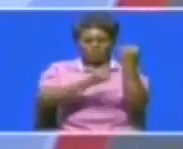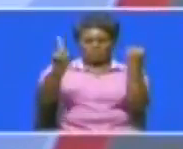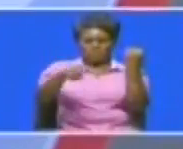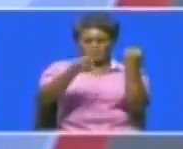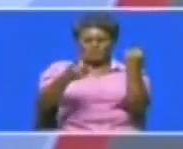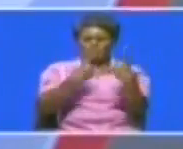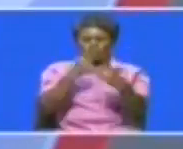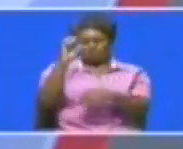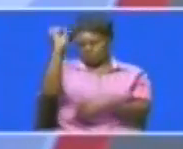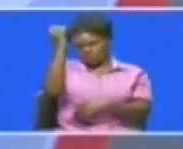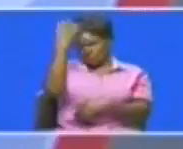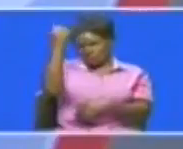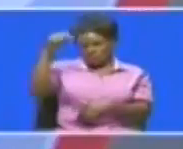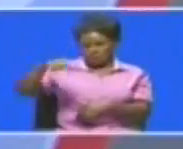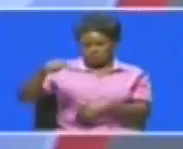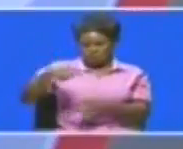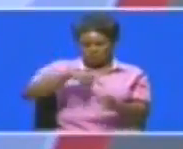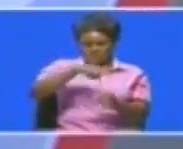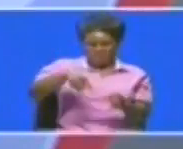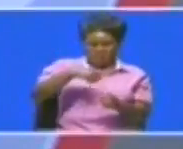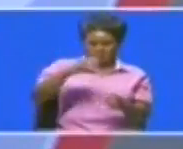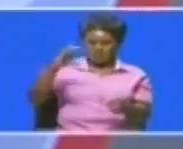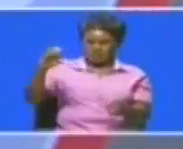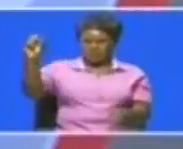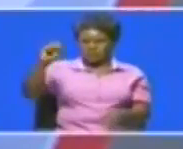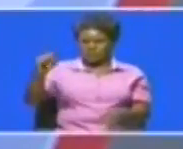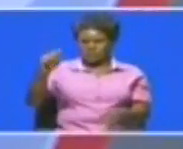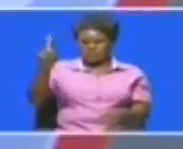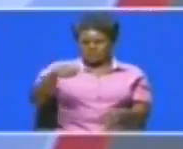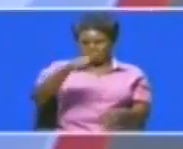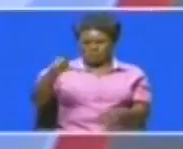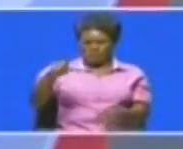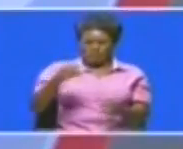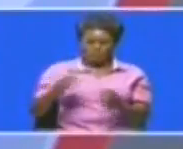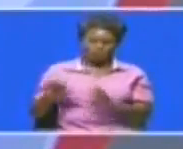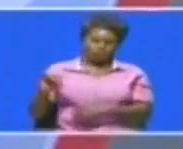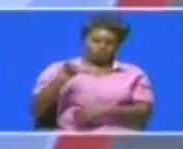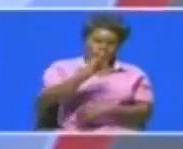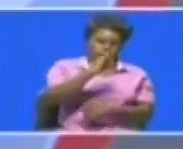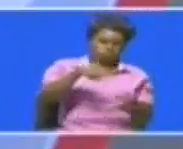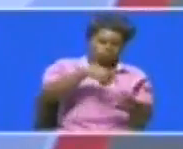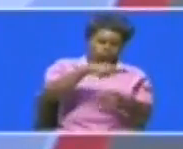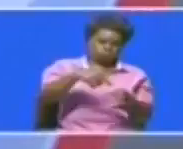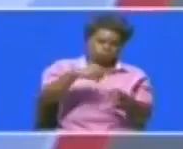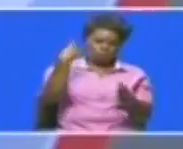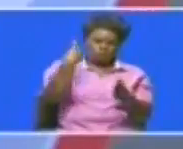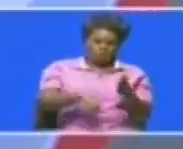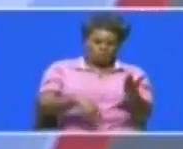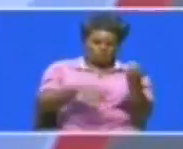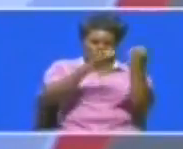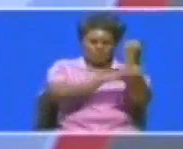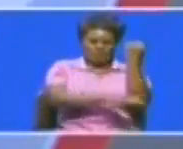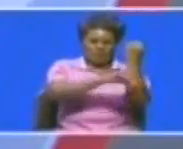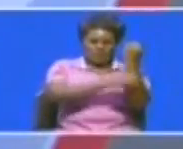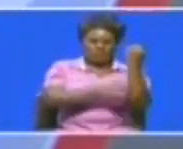port of Mombasa earlier today, mining CS Dan Kazungu said illegal shipment of minerals is costing the country billions of shillings in revenue.